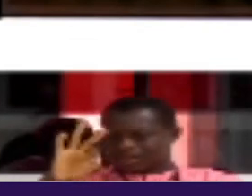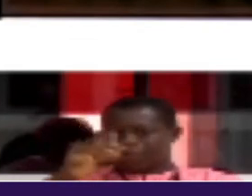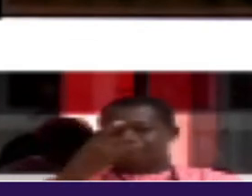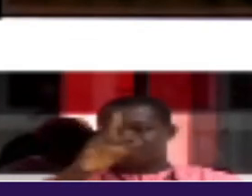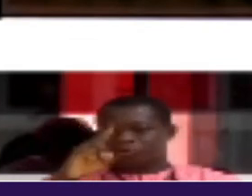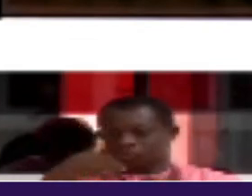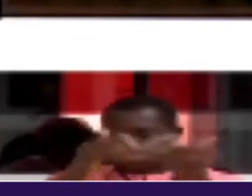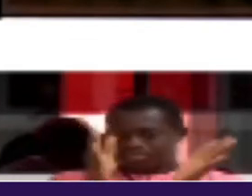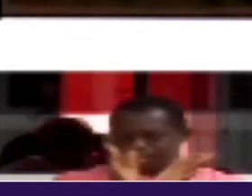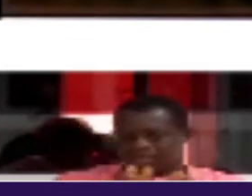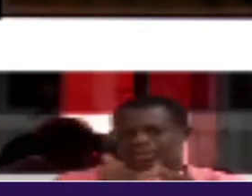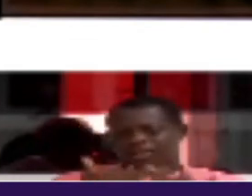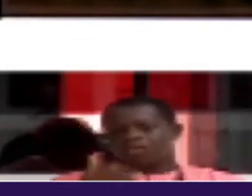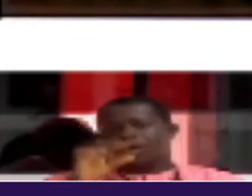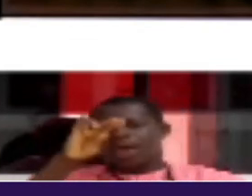Emel Mendy.